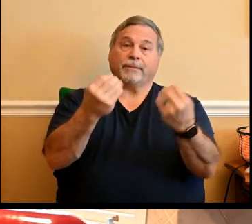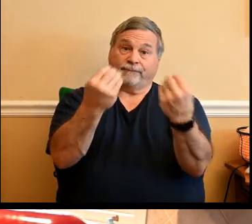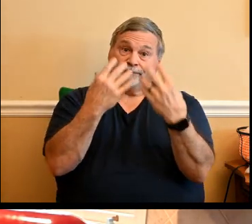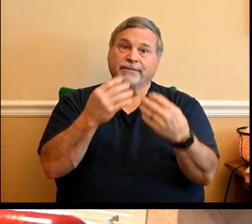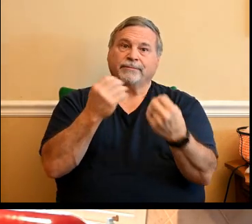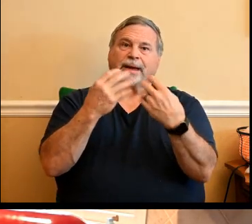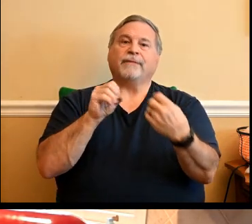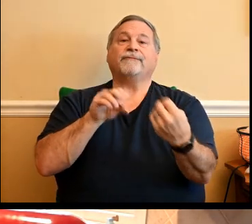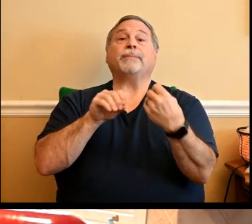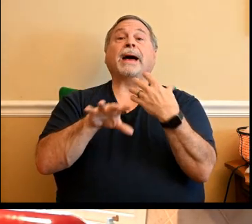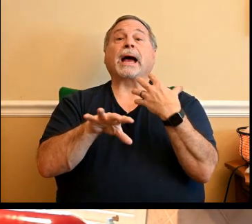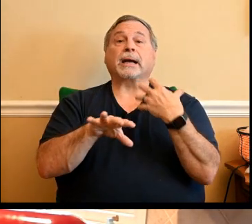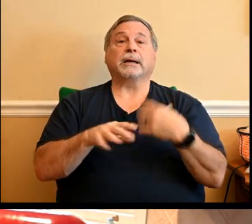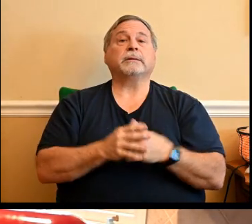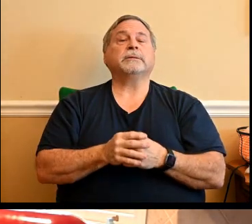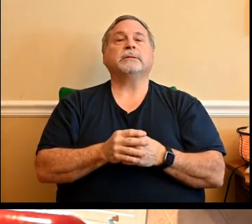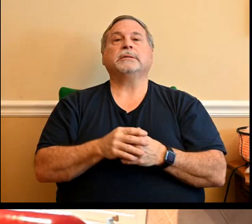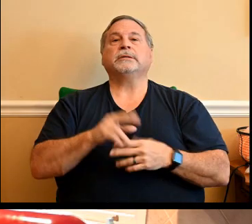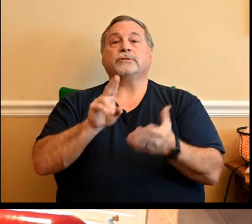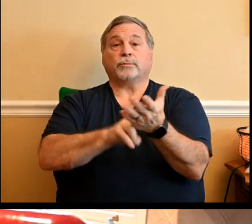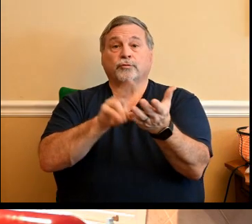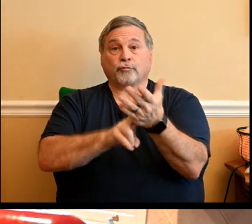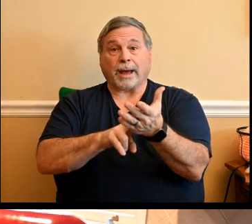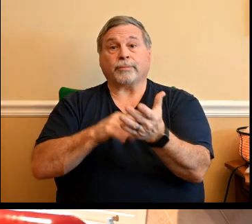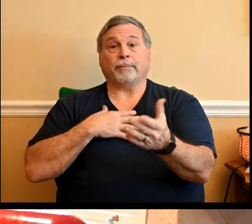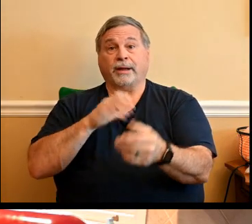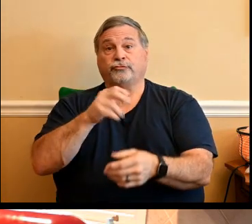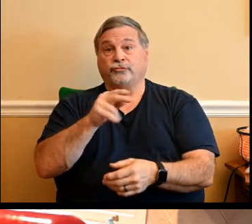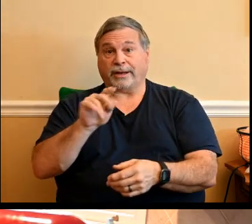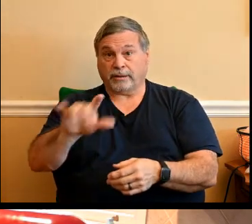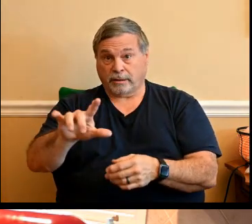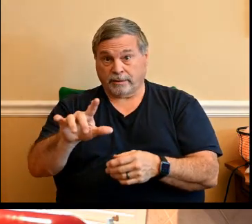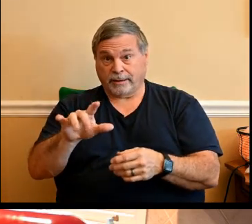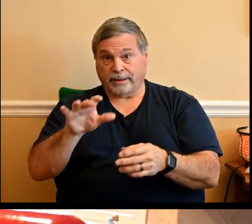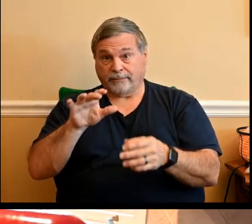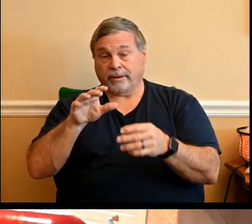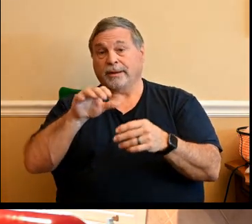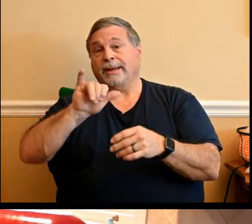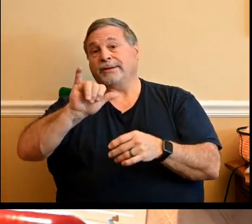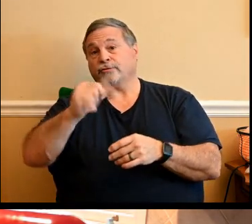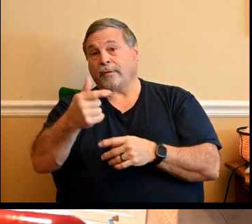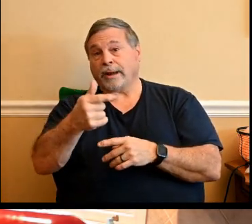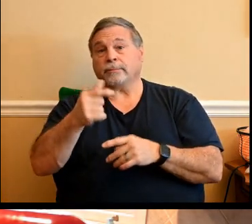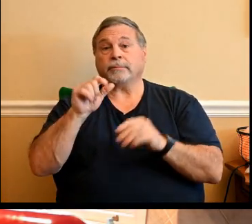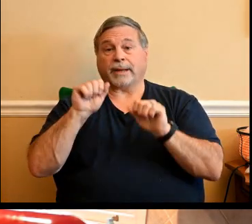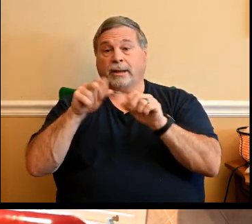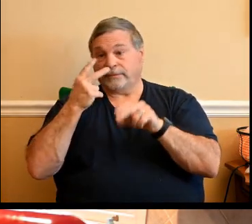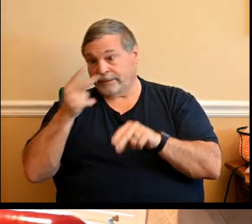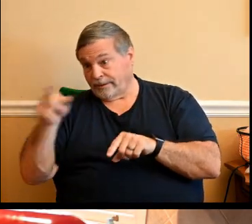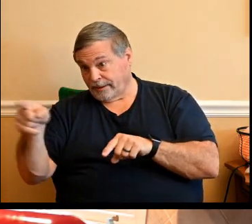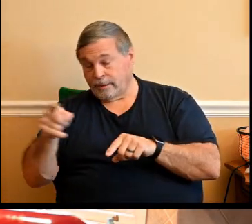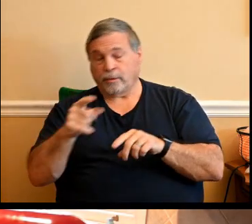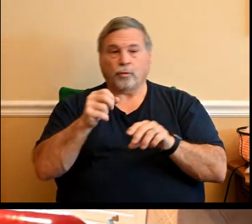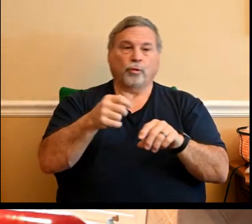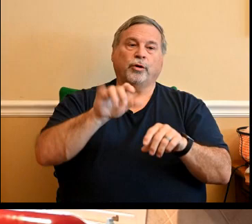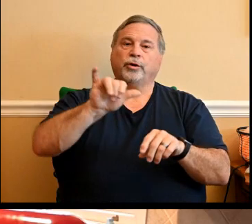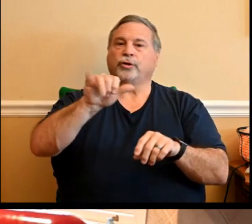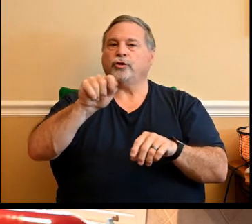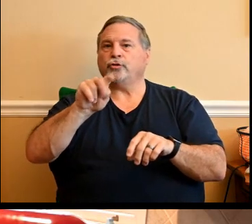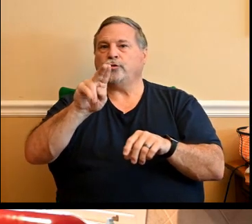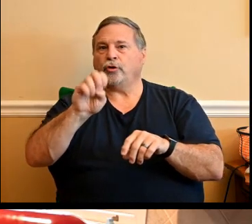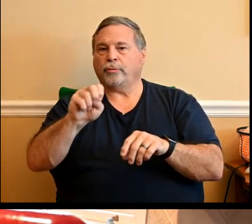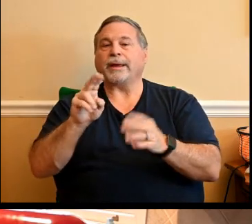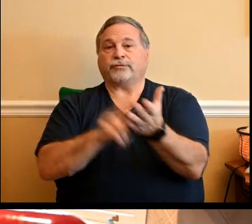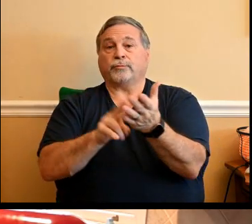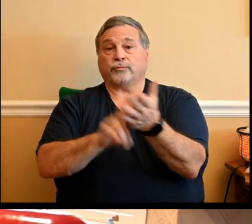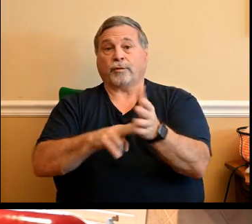give me suggestions for things. Please subscribe to my channel. So if you're on Instagram, you can look at it there. If you're on YouTube,